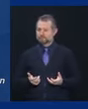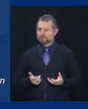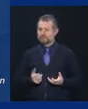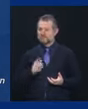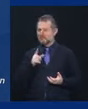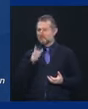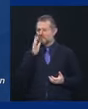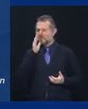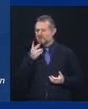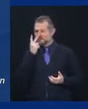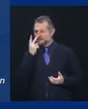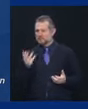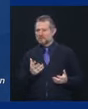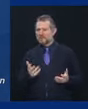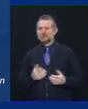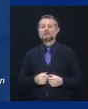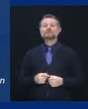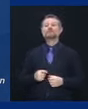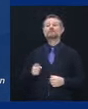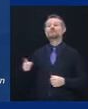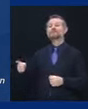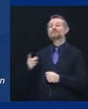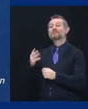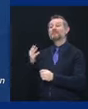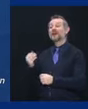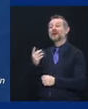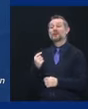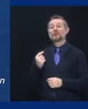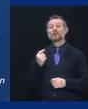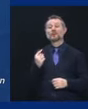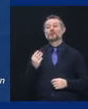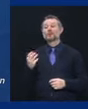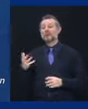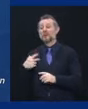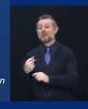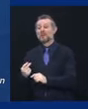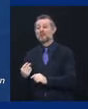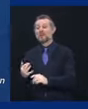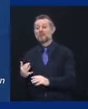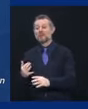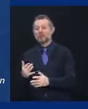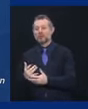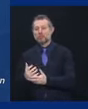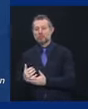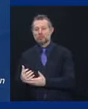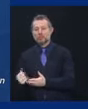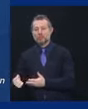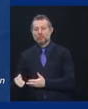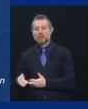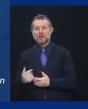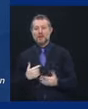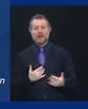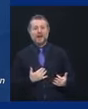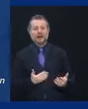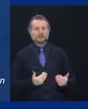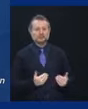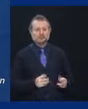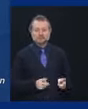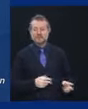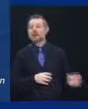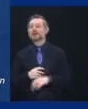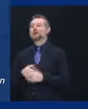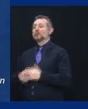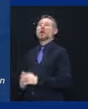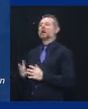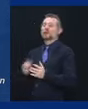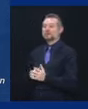basically running out, waiting for the next week's allocation, and then starting up again. We're